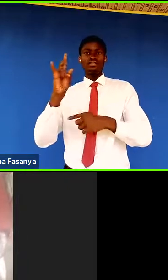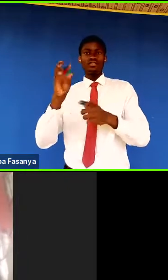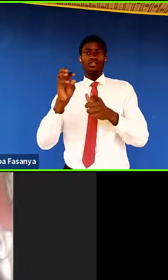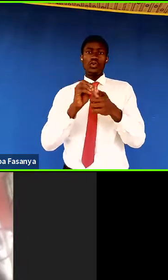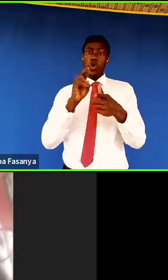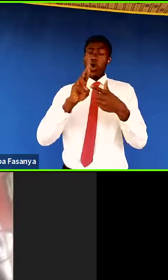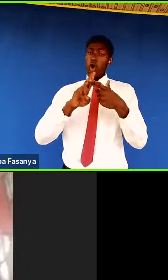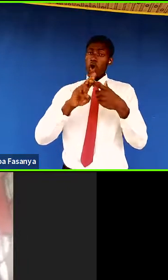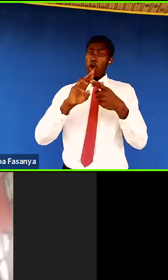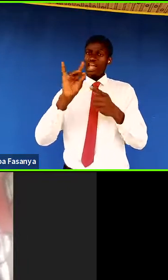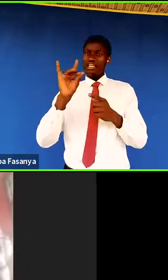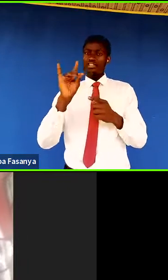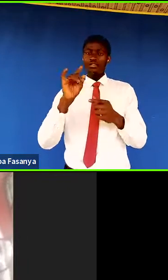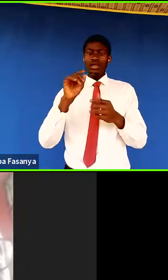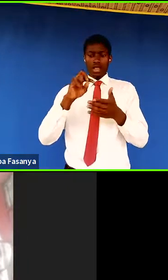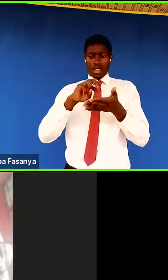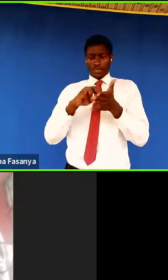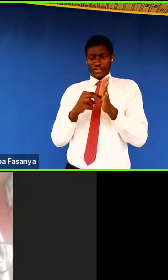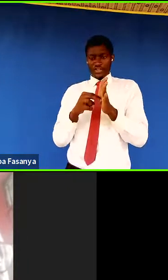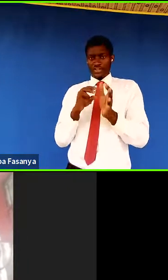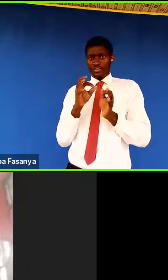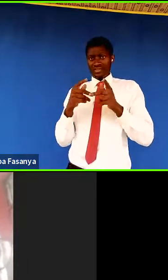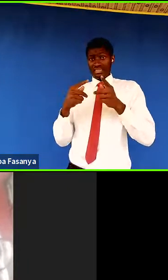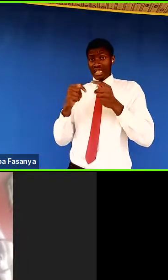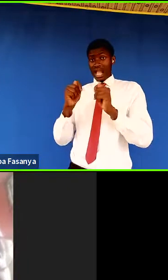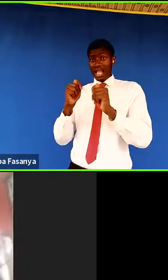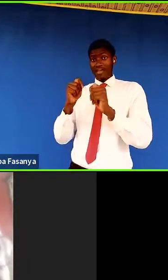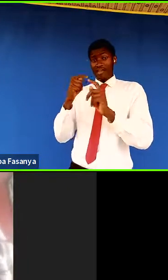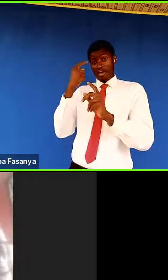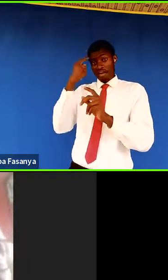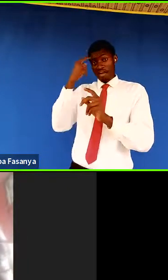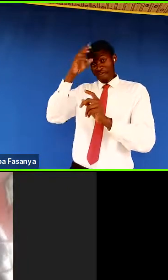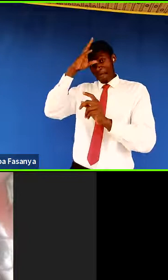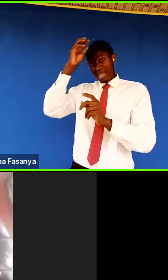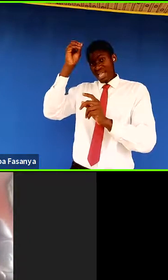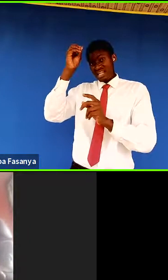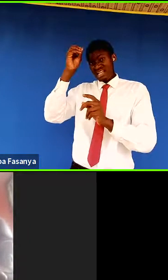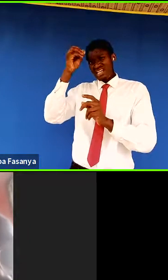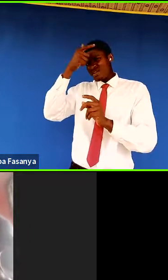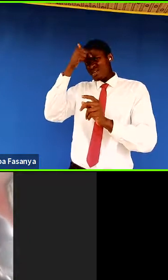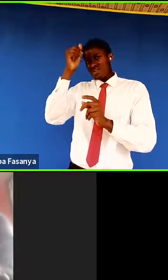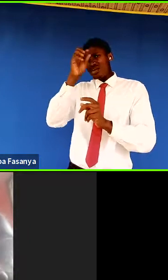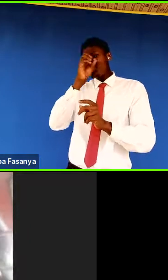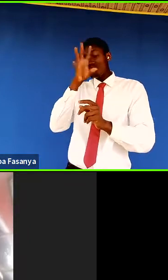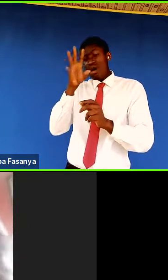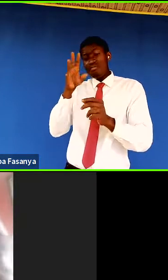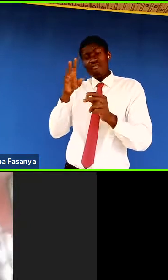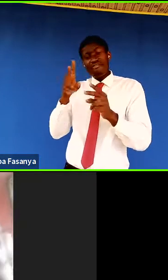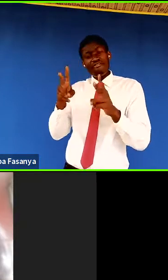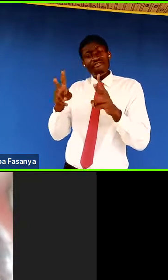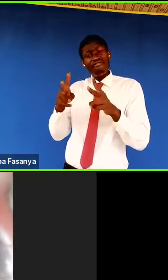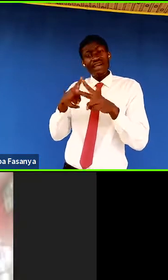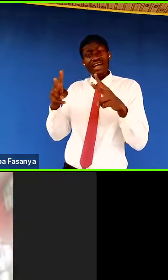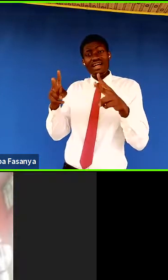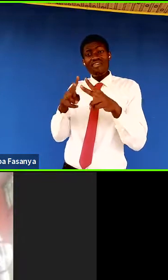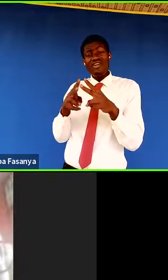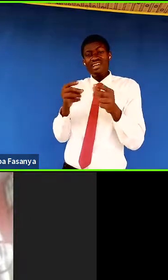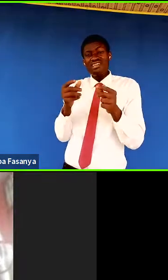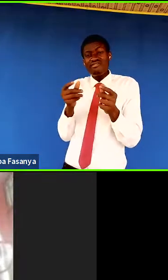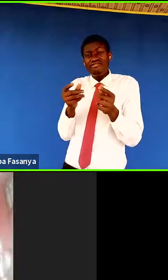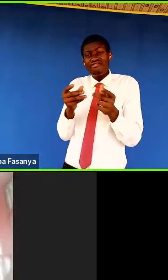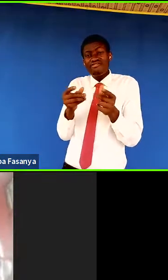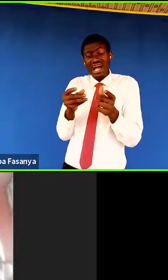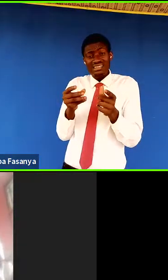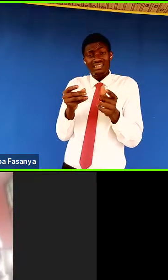if you are trying for the male, because the sperm is very, very fast, if you do it around on that day of supposed